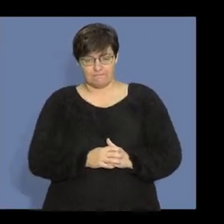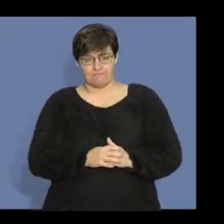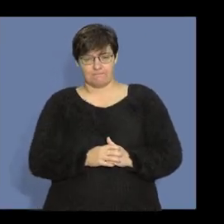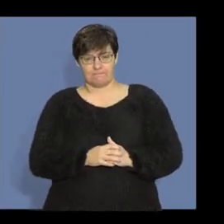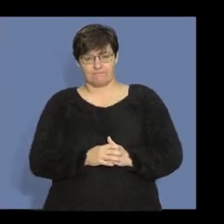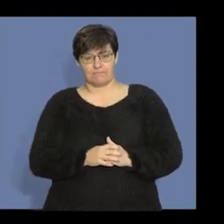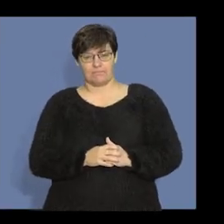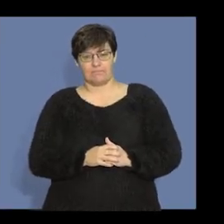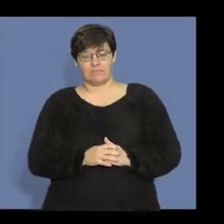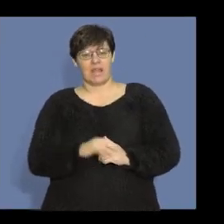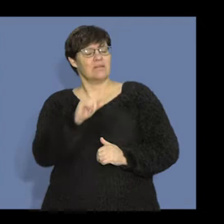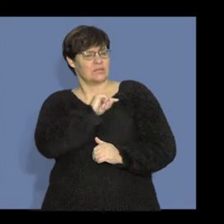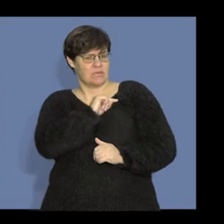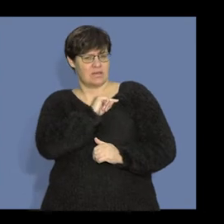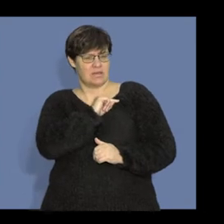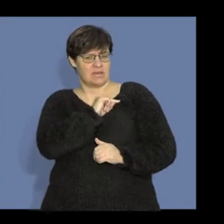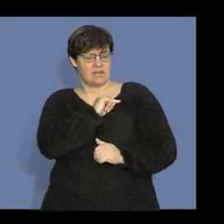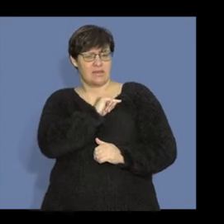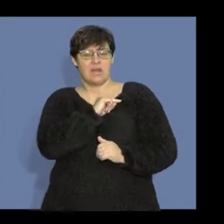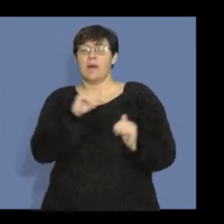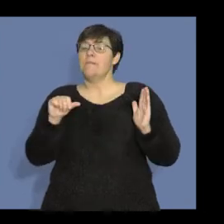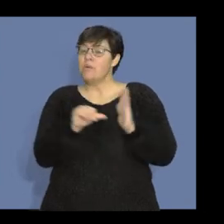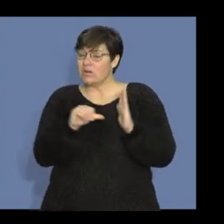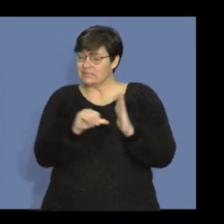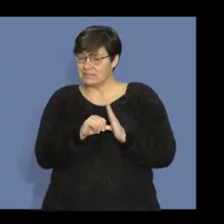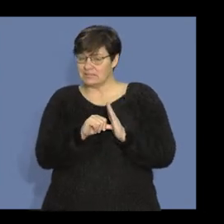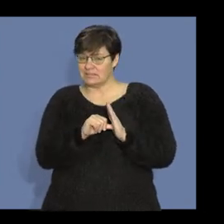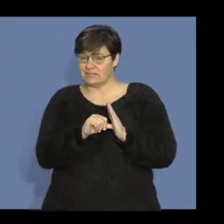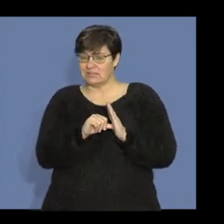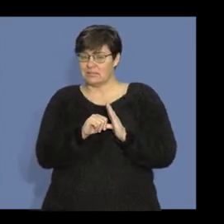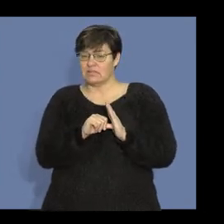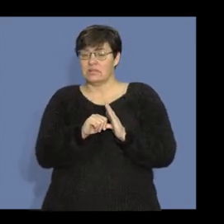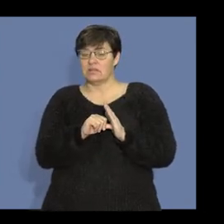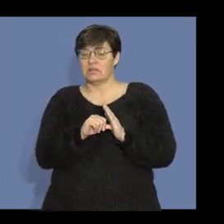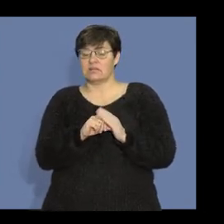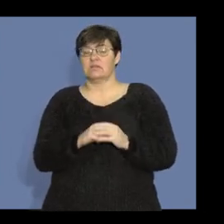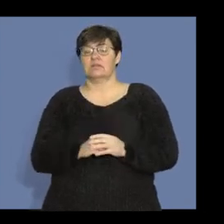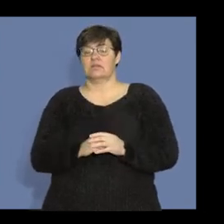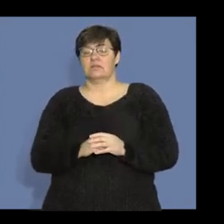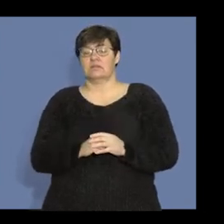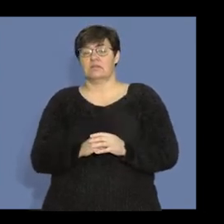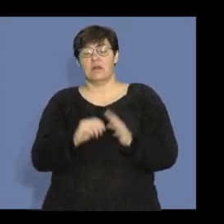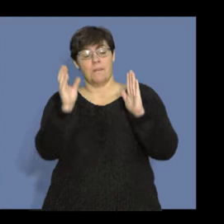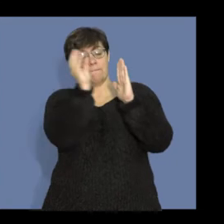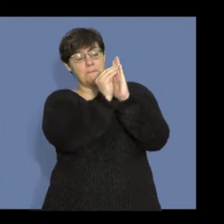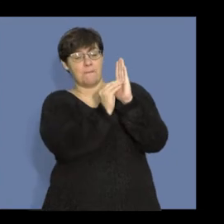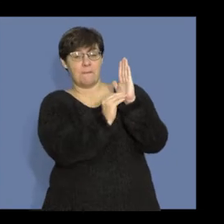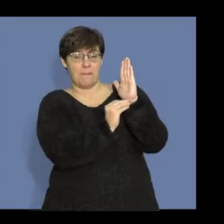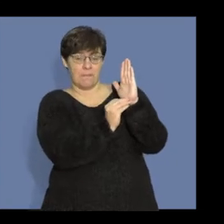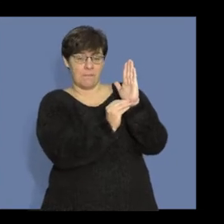it is very important that there should be honesty and transparency in recording